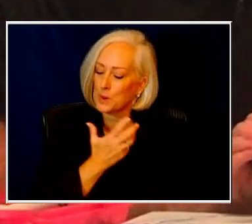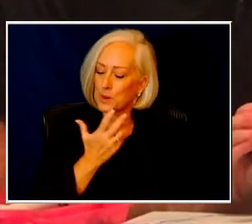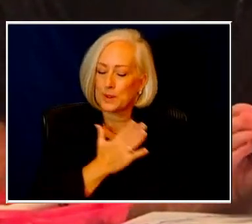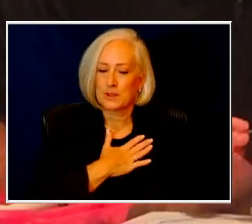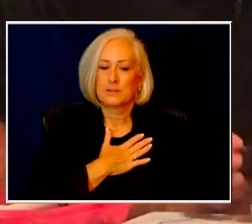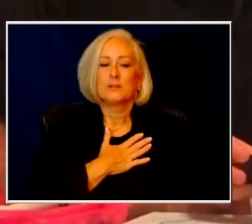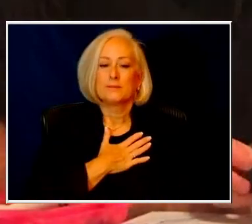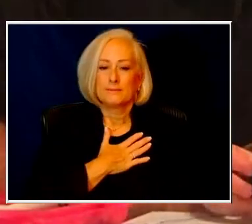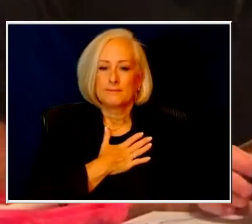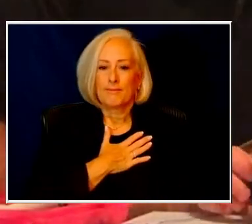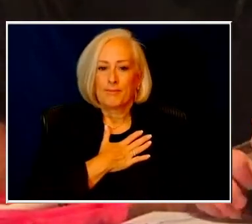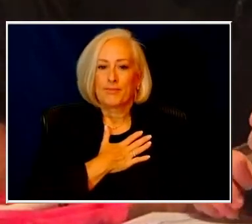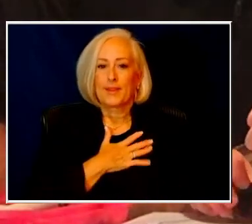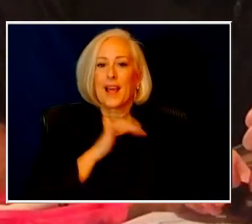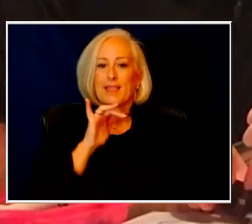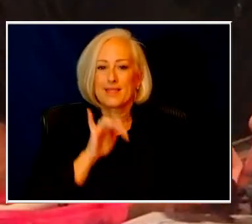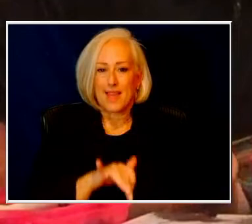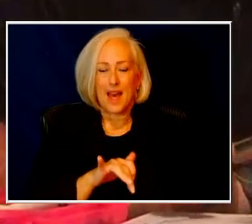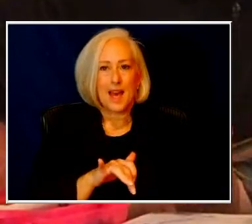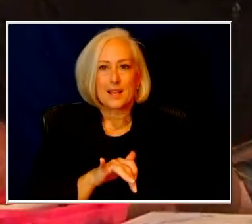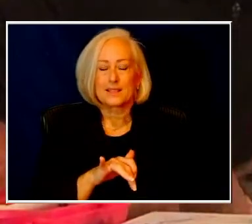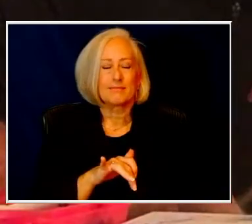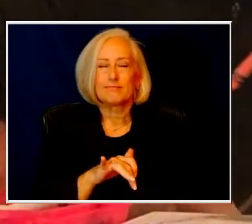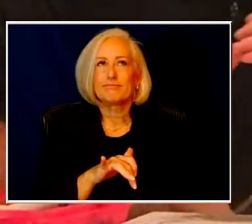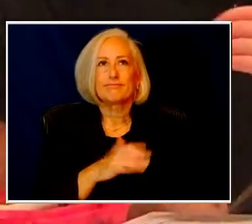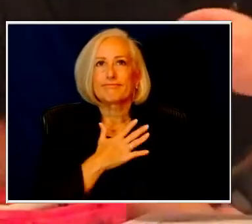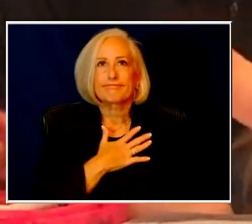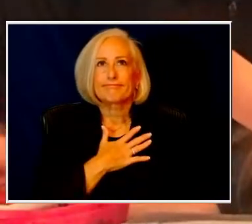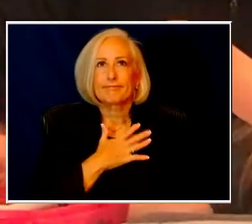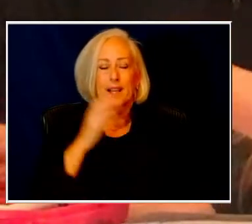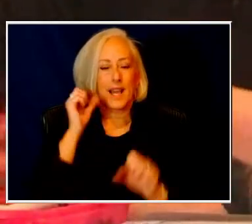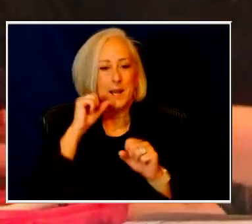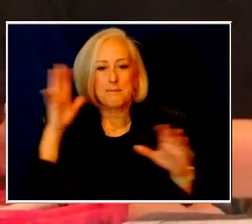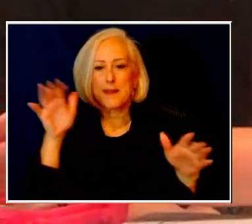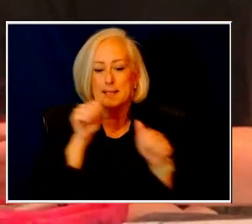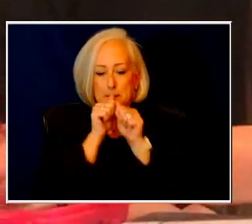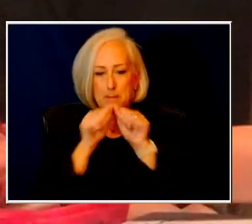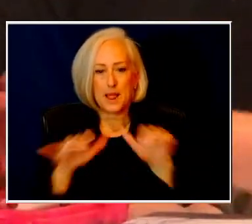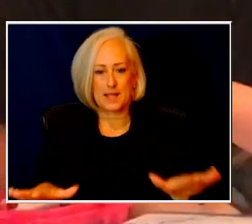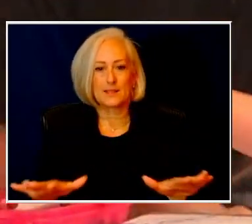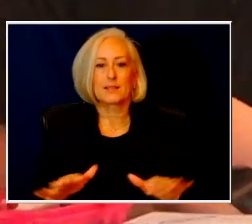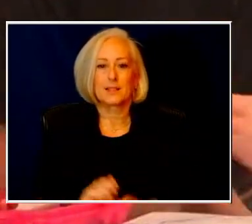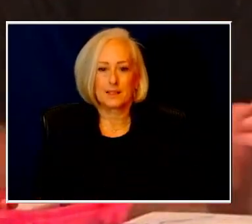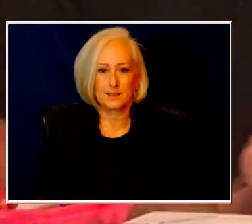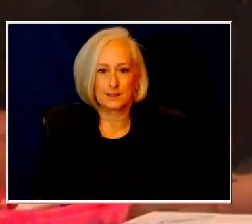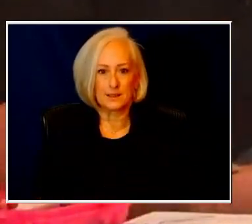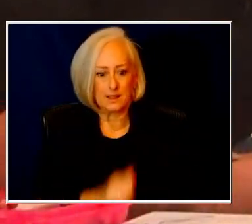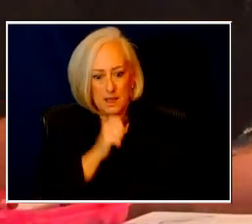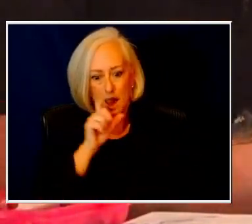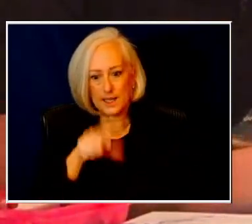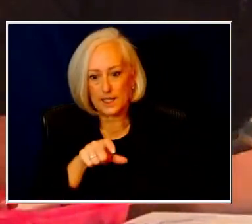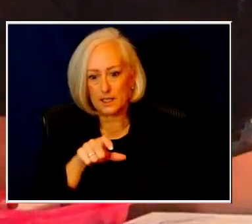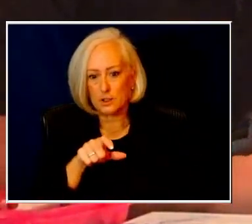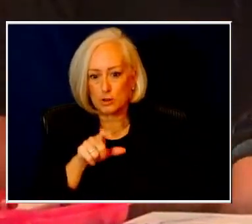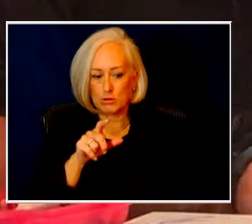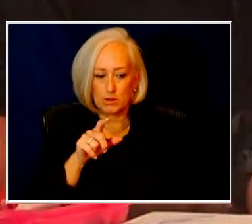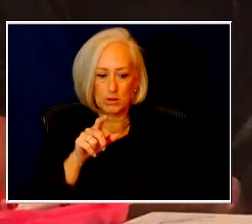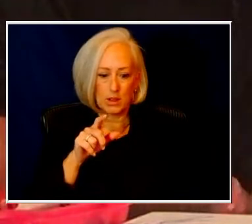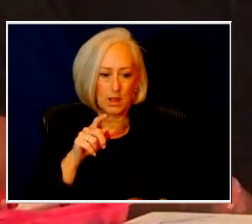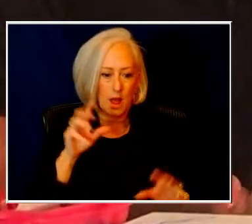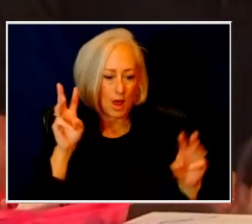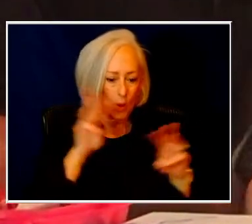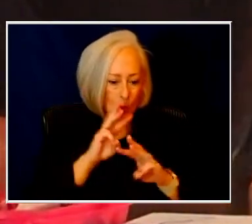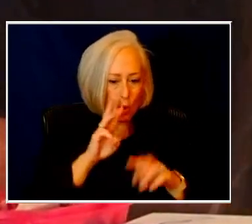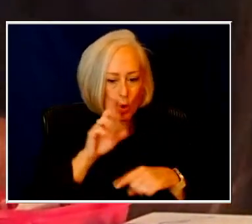that has been such an amazing blessing for us, you know, to not have to worry about, you know, taking a